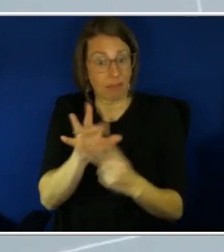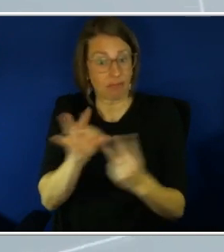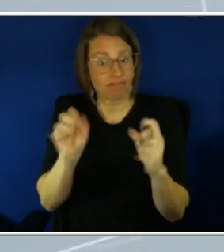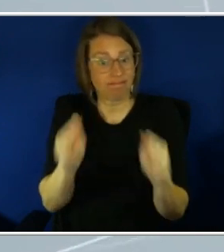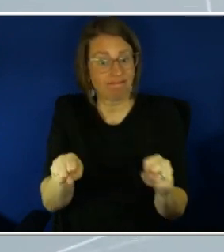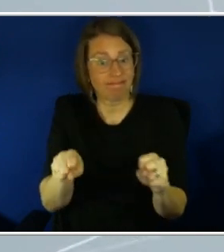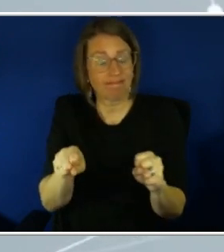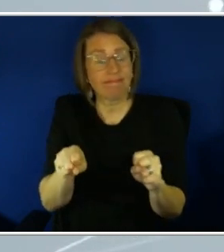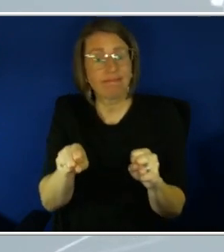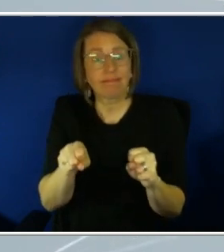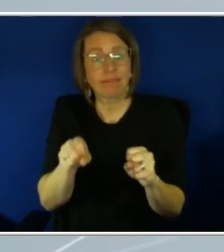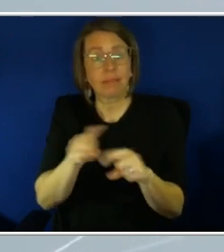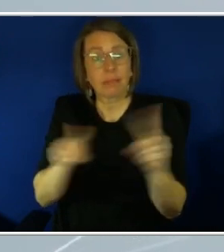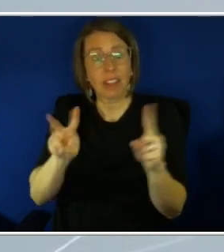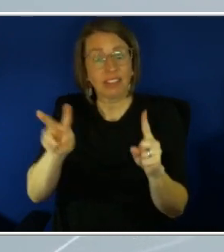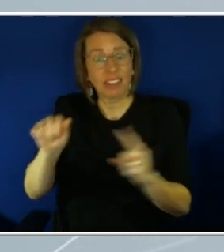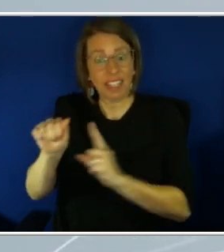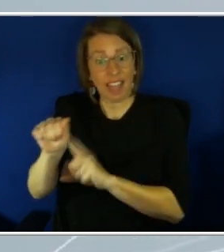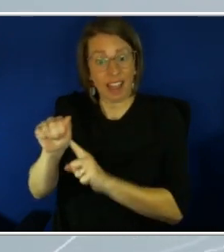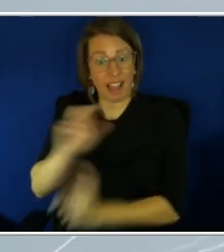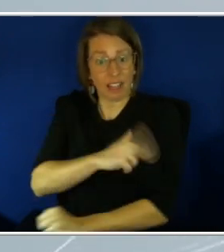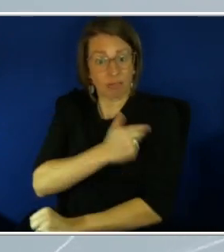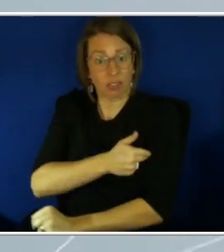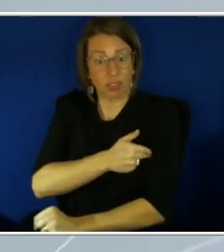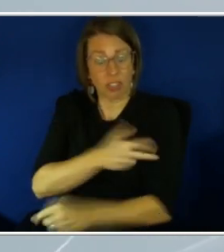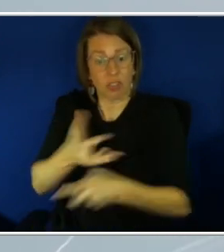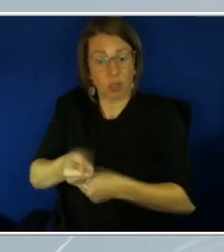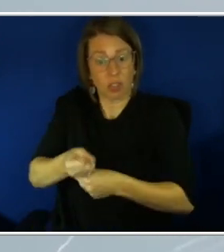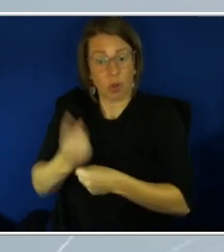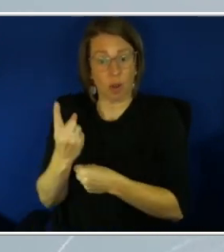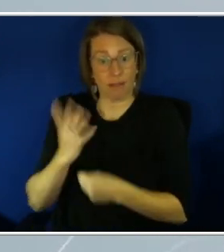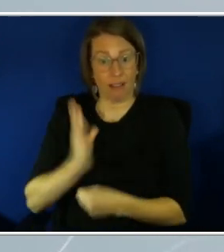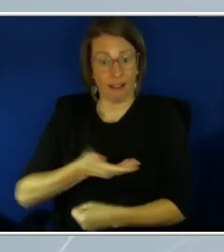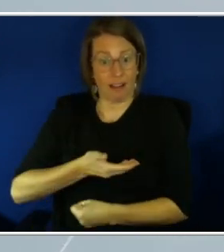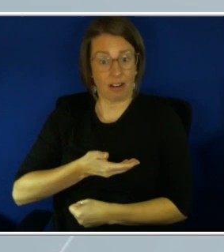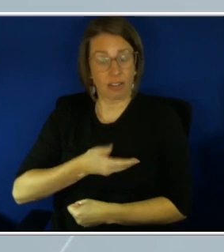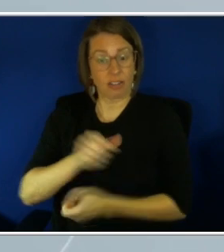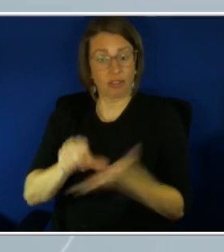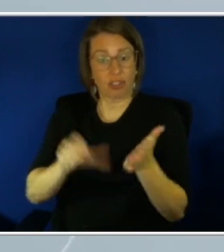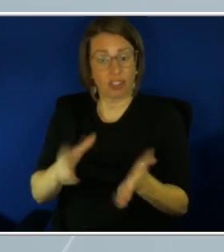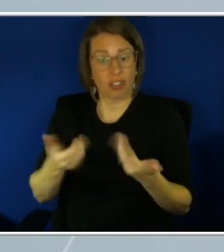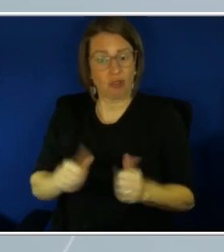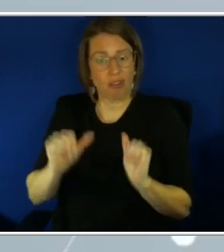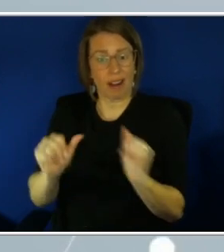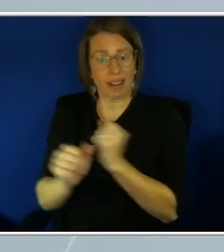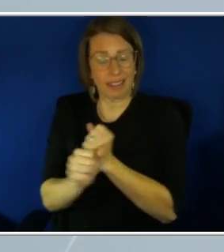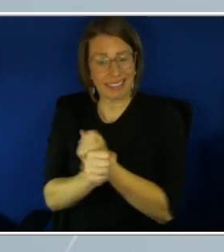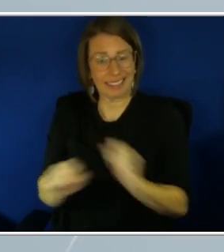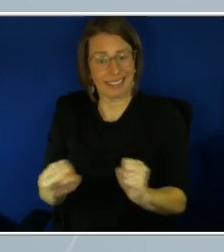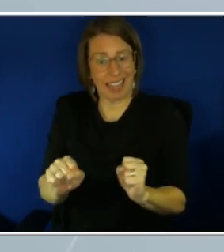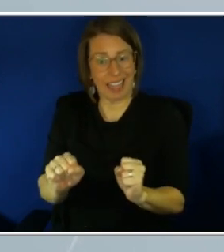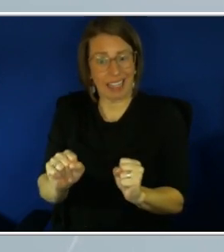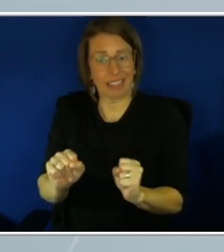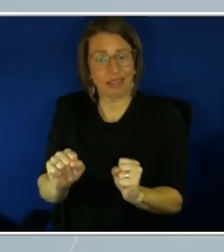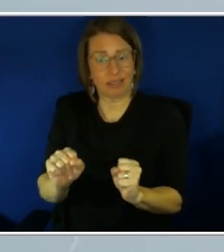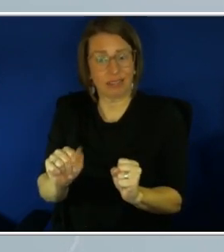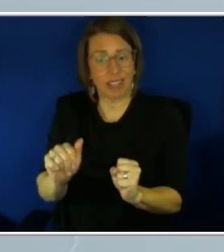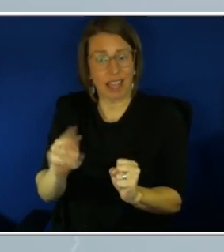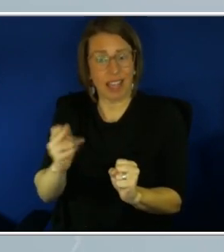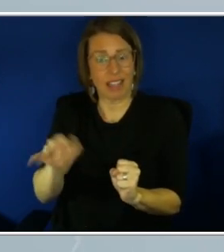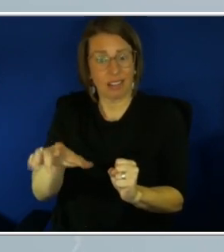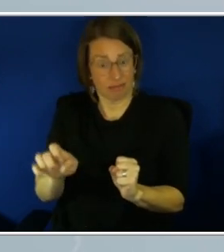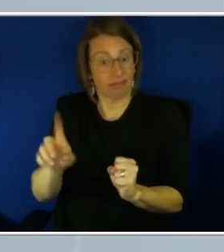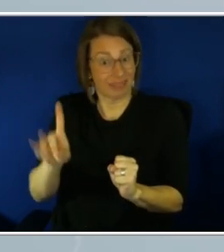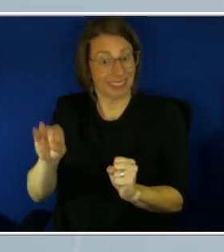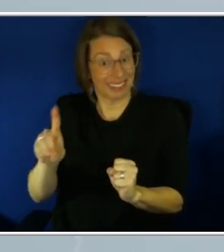Veterans Administration Hospital trusted one of our surgeons at the health system to try and salvage that limb. And he did. Well, the